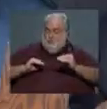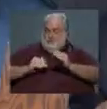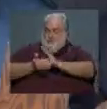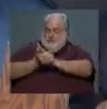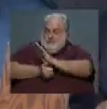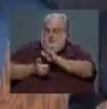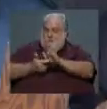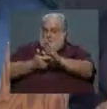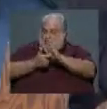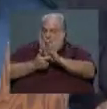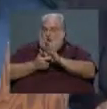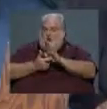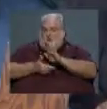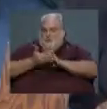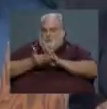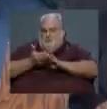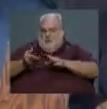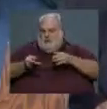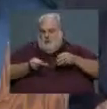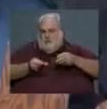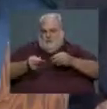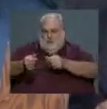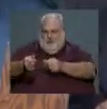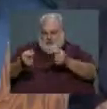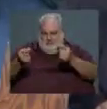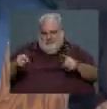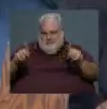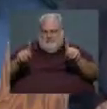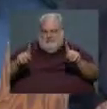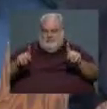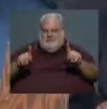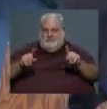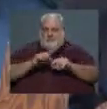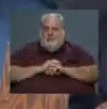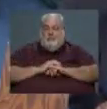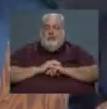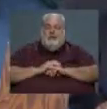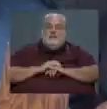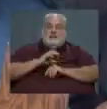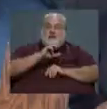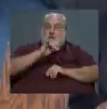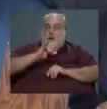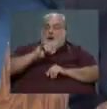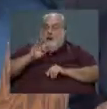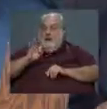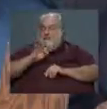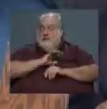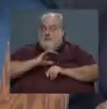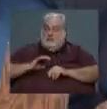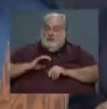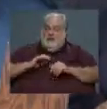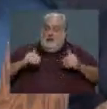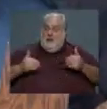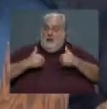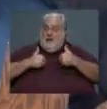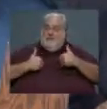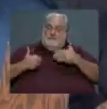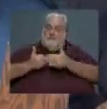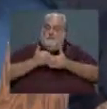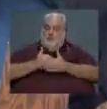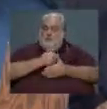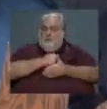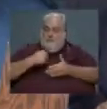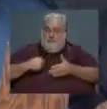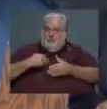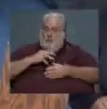require to actually make it happen. And so we have new members on the CYF Commission who are interested in working very hard to